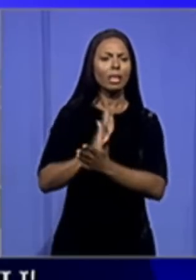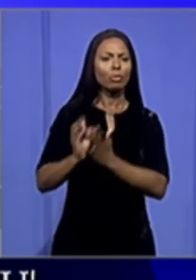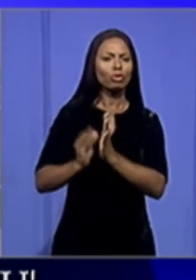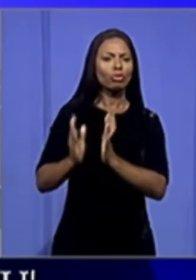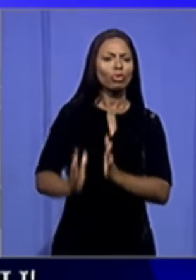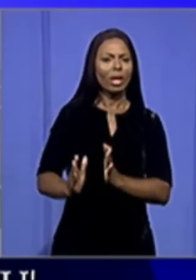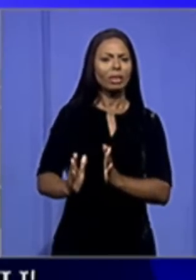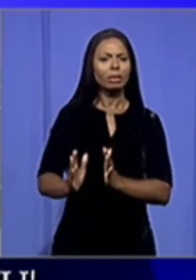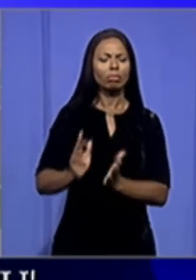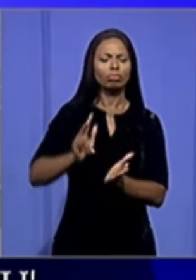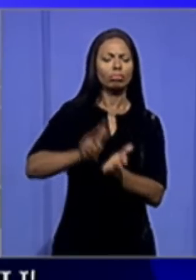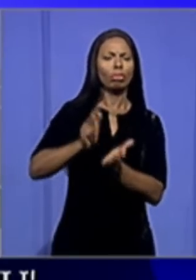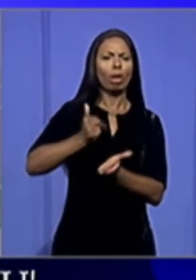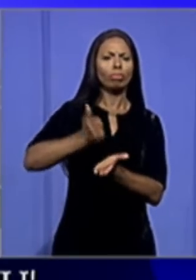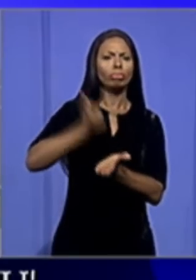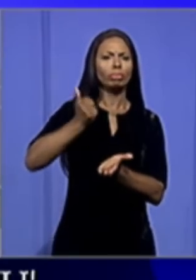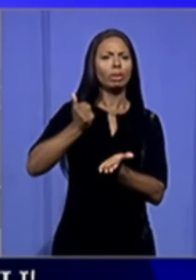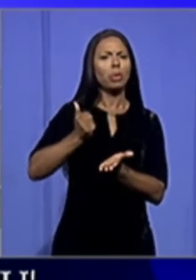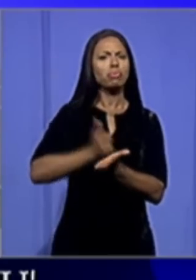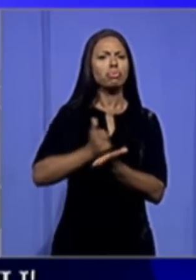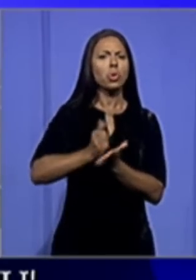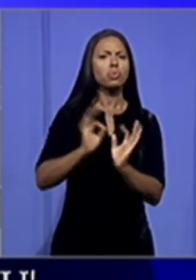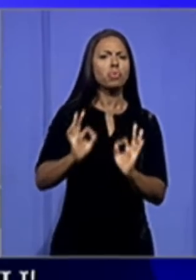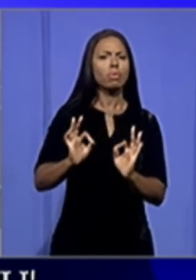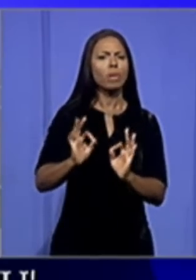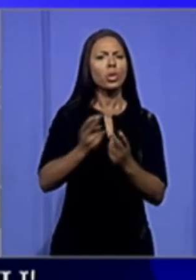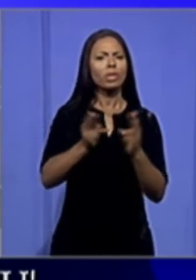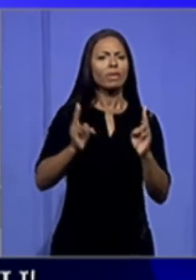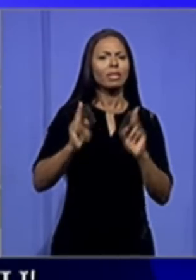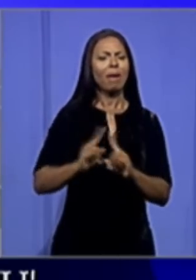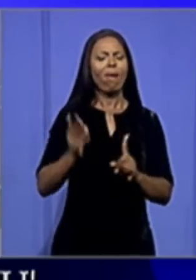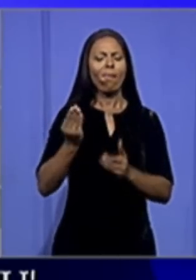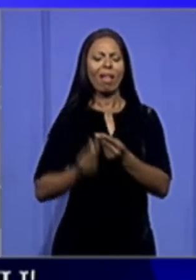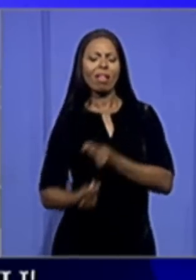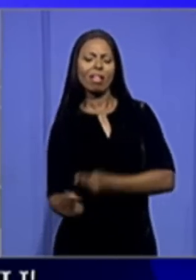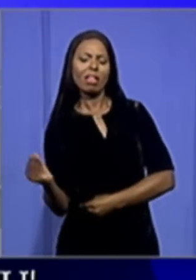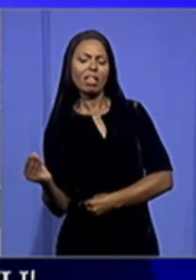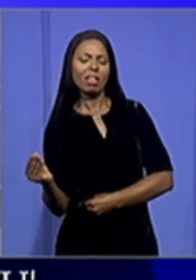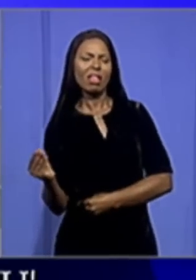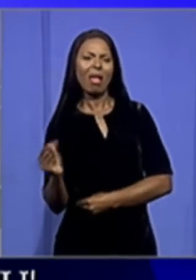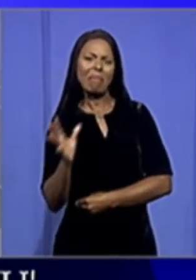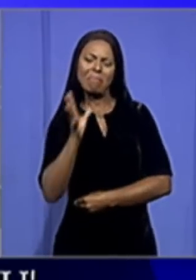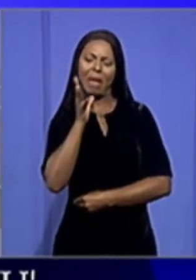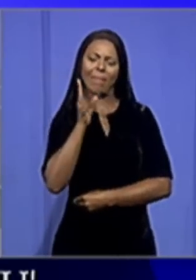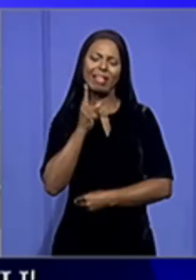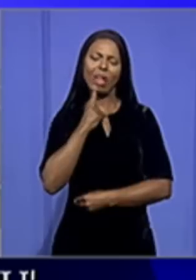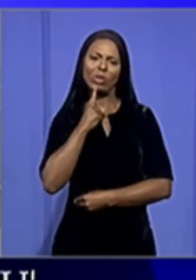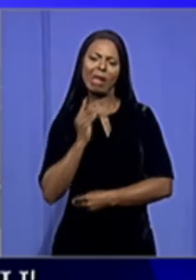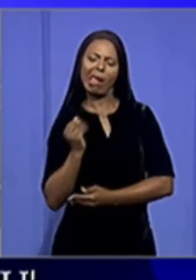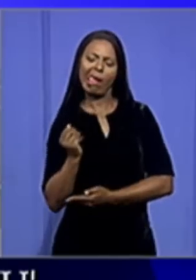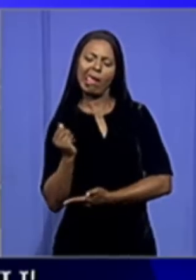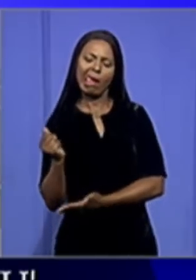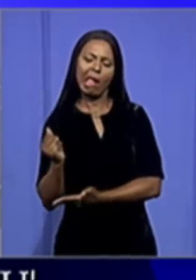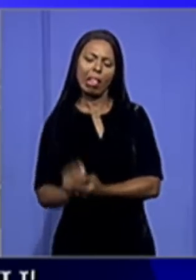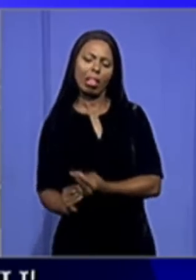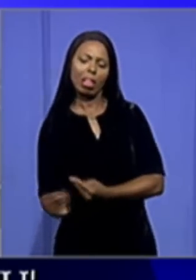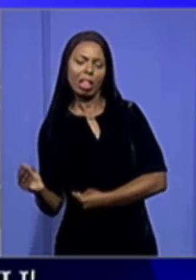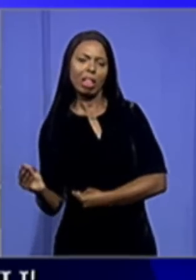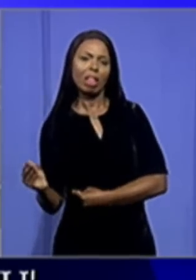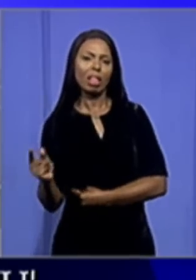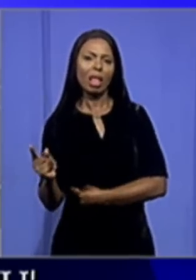ka yunibesithi ka go lefa šunya ya diranta tše diketekete go bašomi ba bangwe ba lefapha la taolo